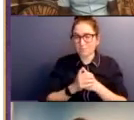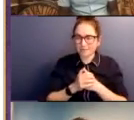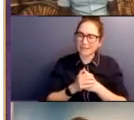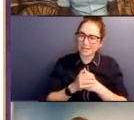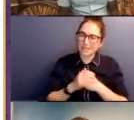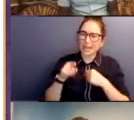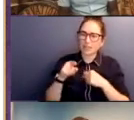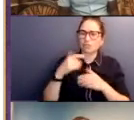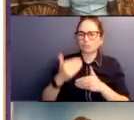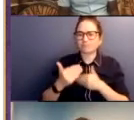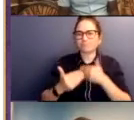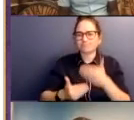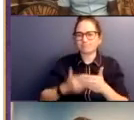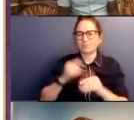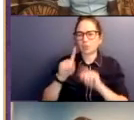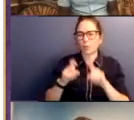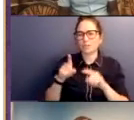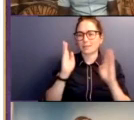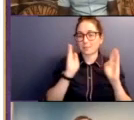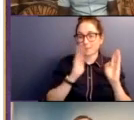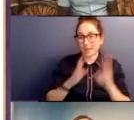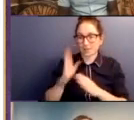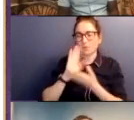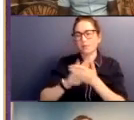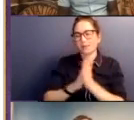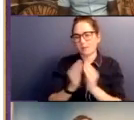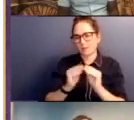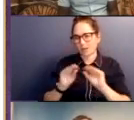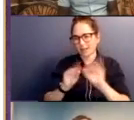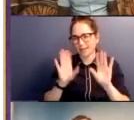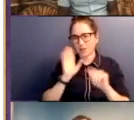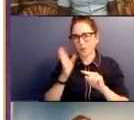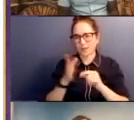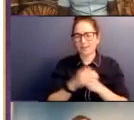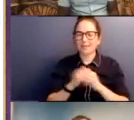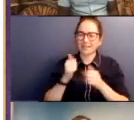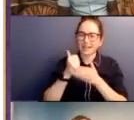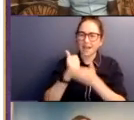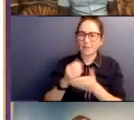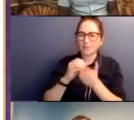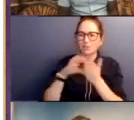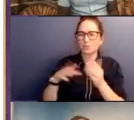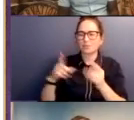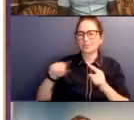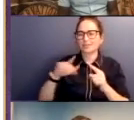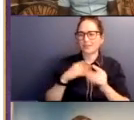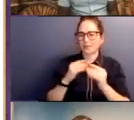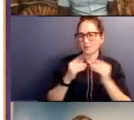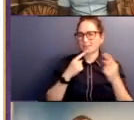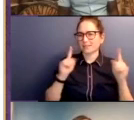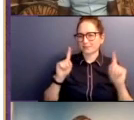through these questions, your planning, I think, will become more clear in order to help your students to be more